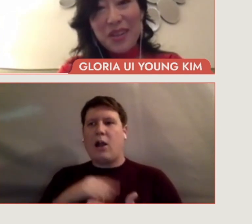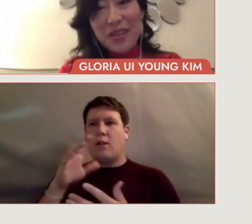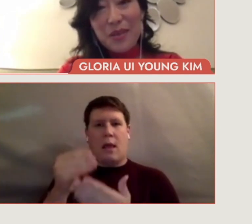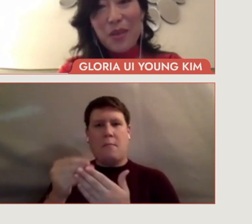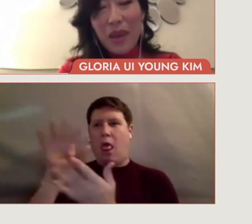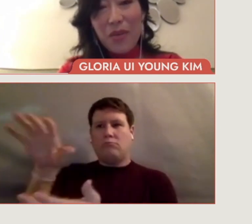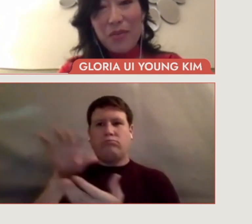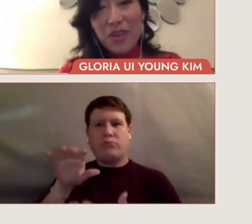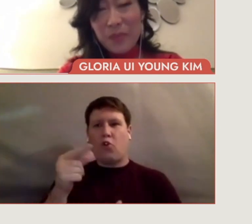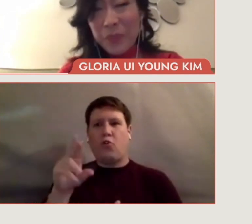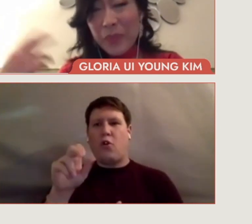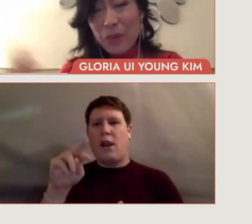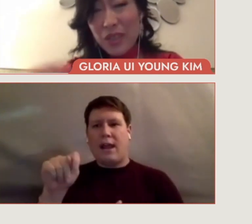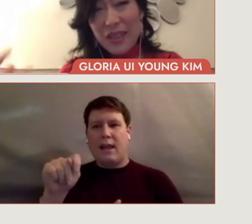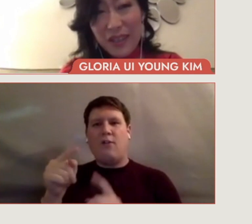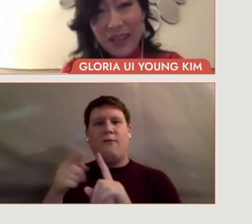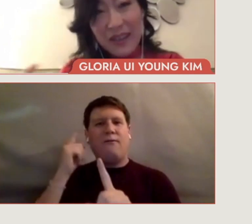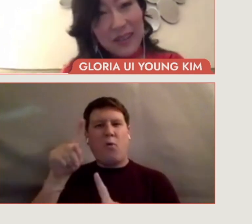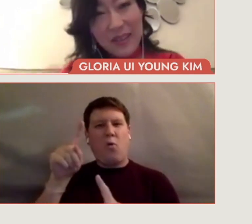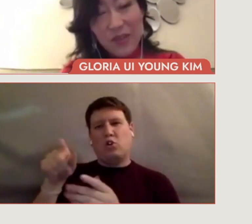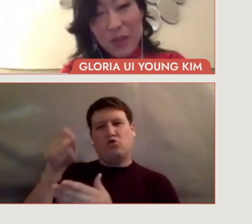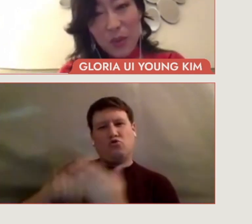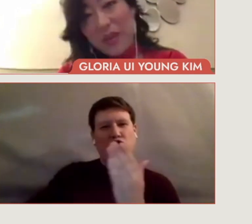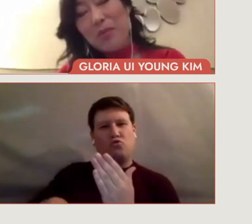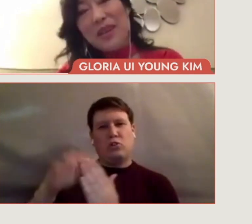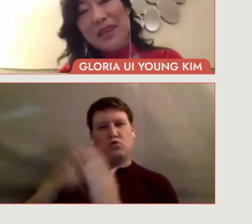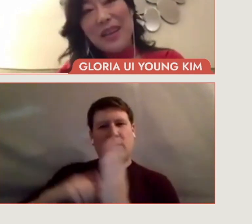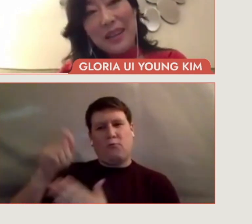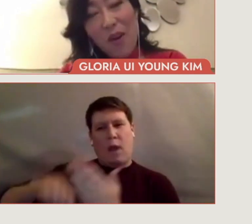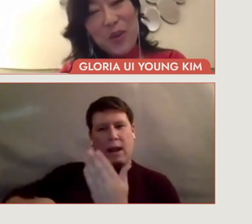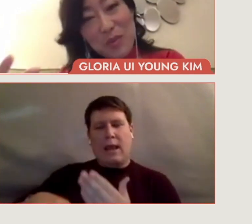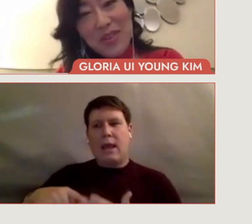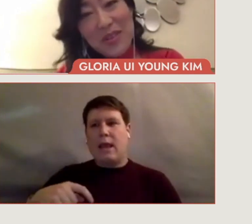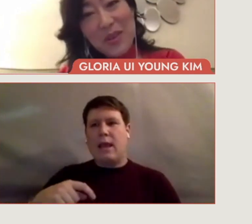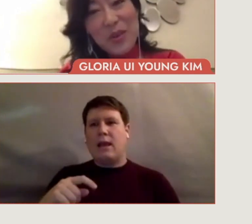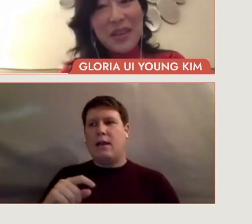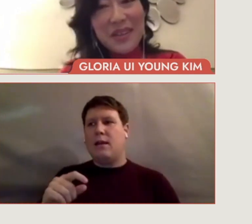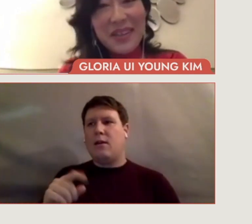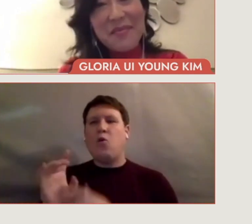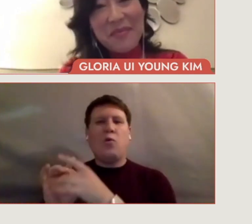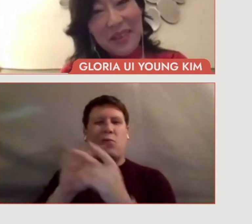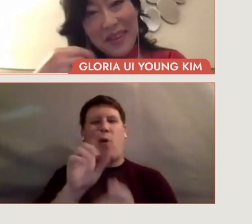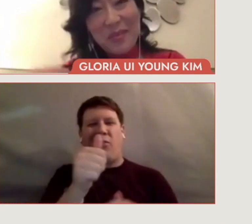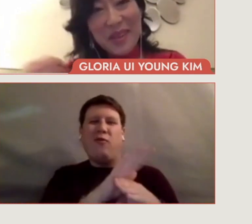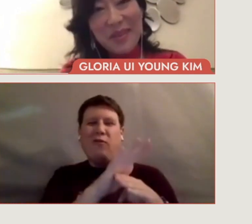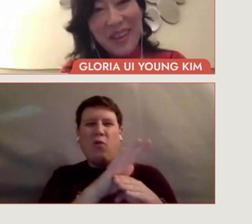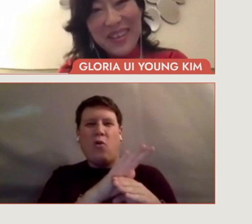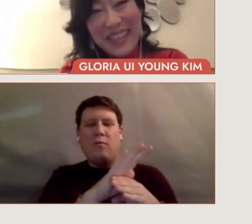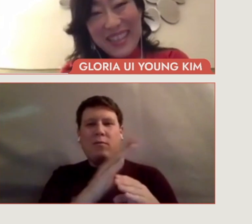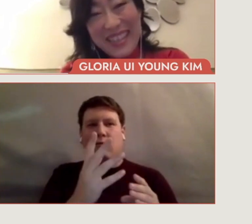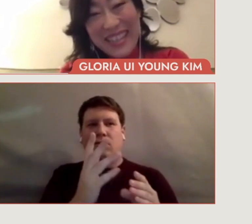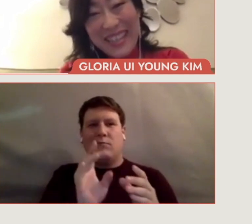story, to do The Banquet, which is a like a different story, but like also a mother-daughter story, because I'm kind of obsessed with